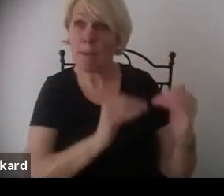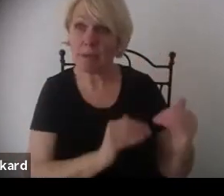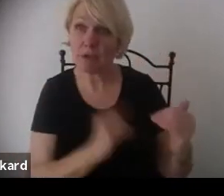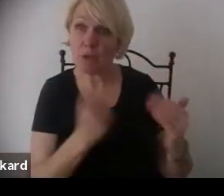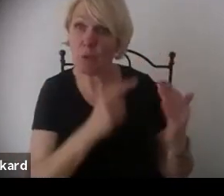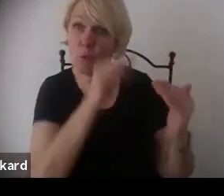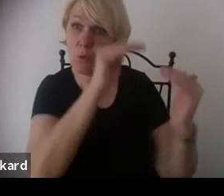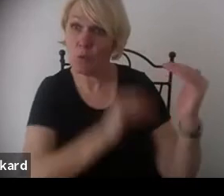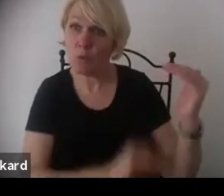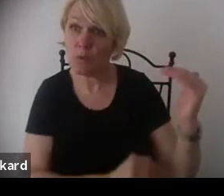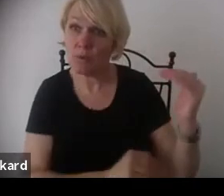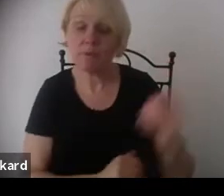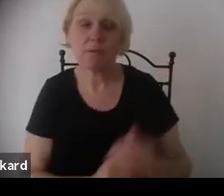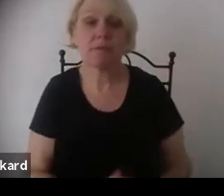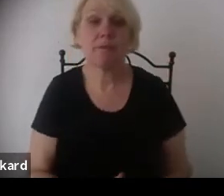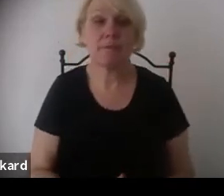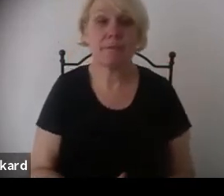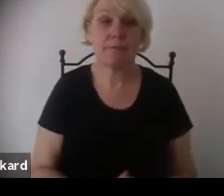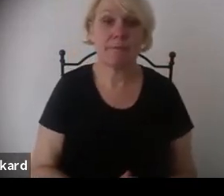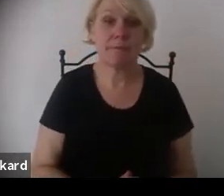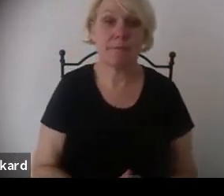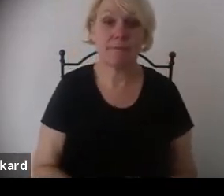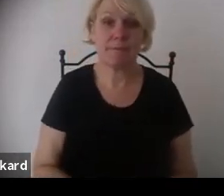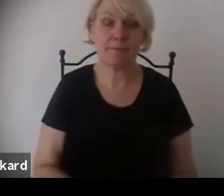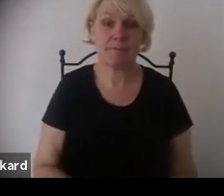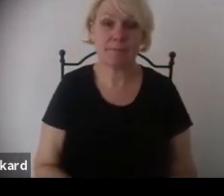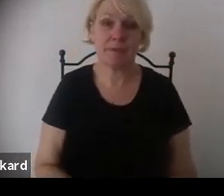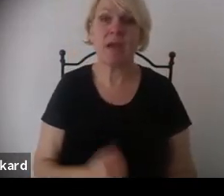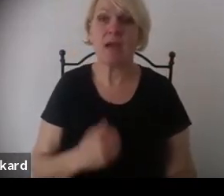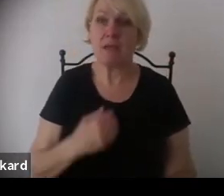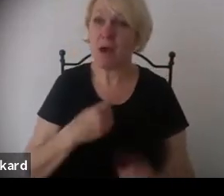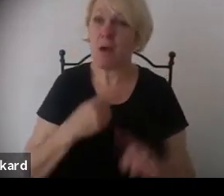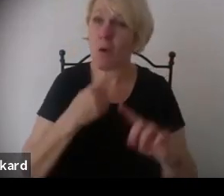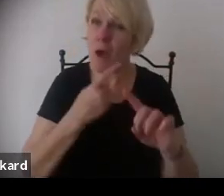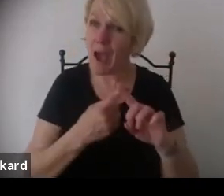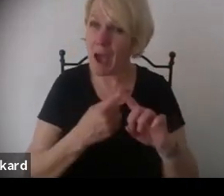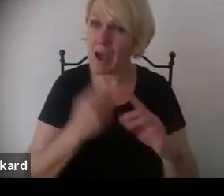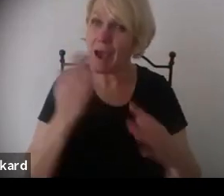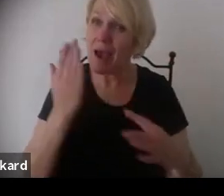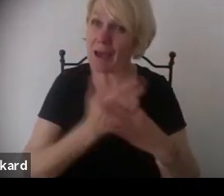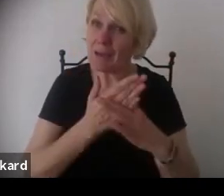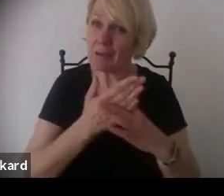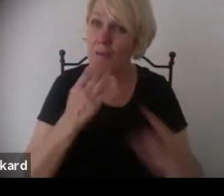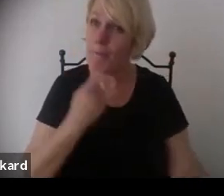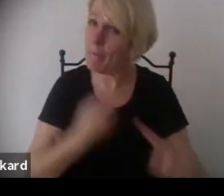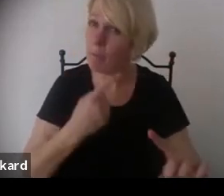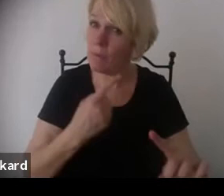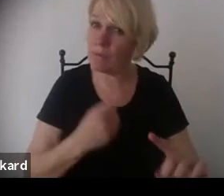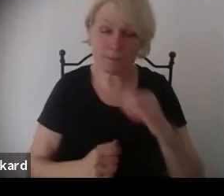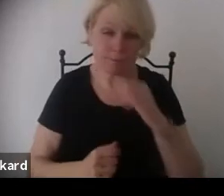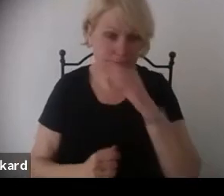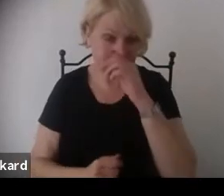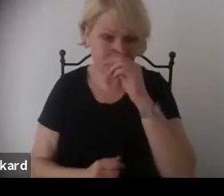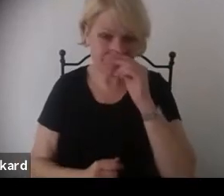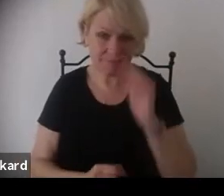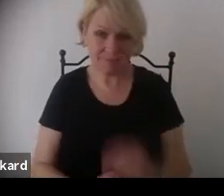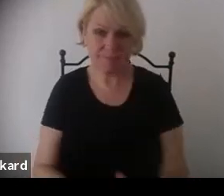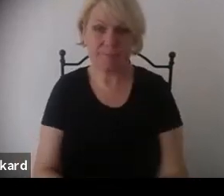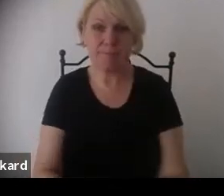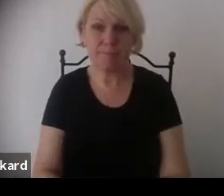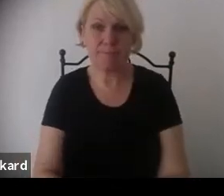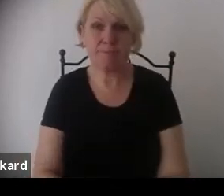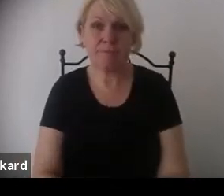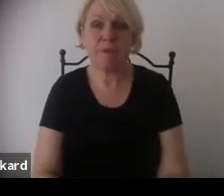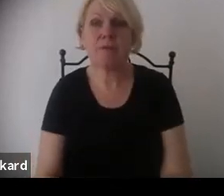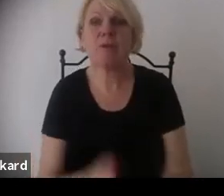directly on. So speed of access, rather. Okay. That's right. Okay, thank you. Yeah, just wanted to